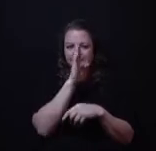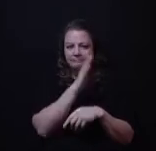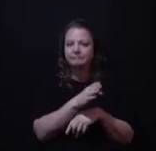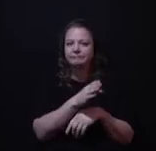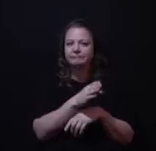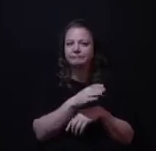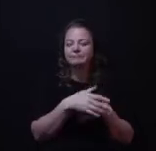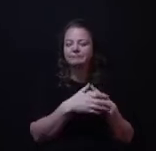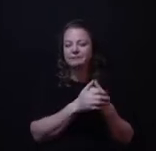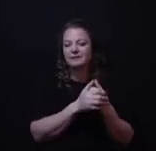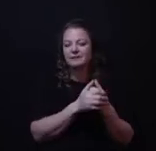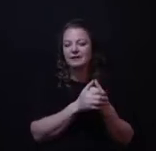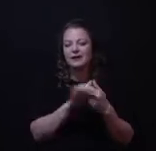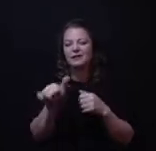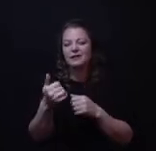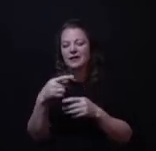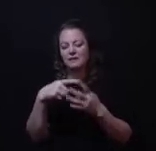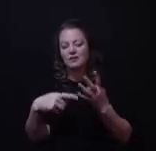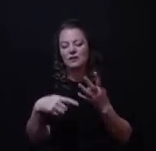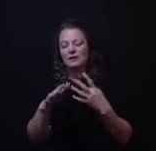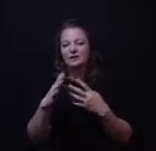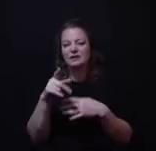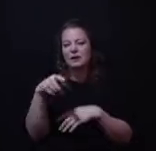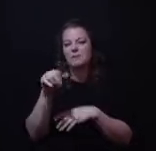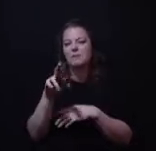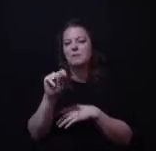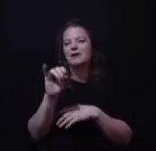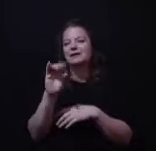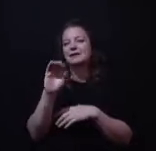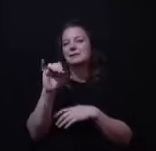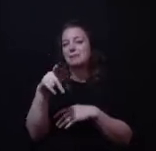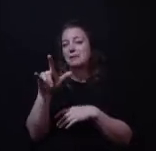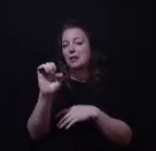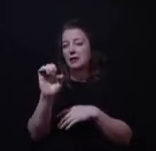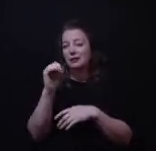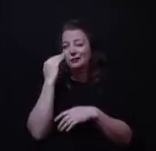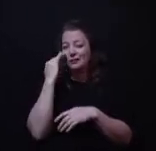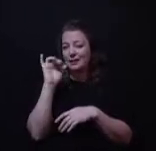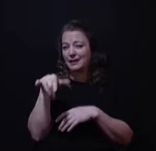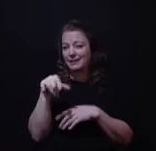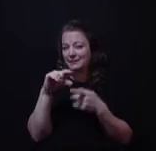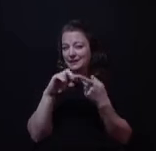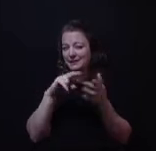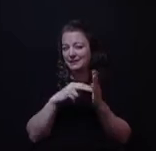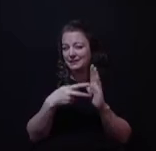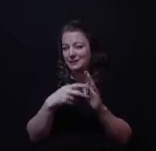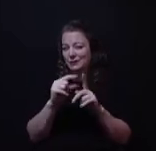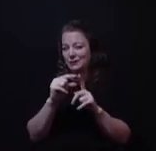weight. The other four, they're just participles. Y'all know what a participle is?